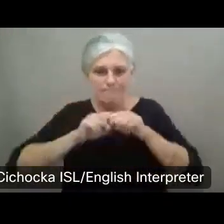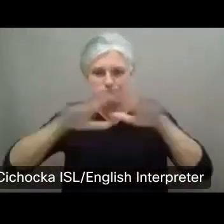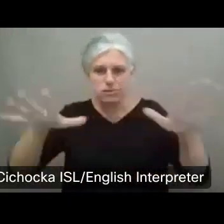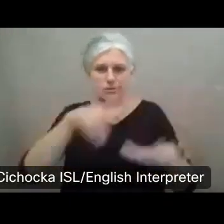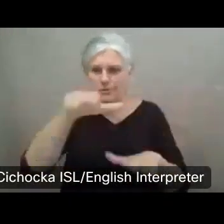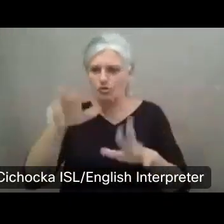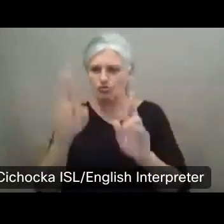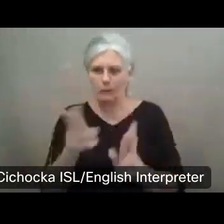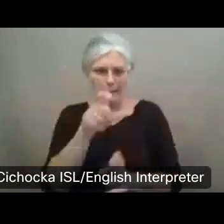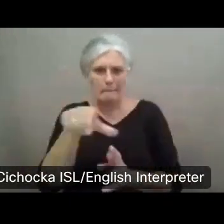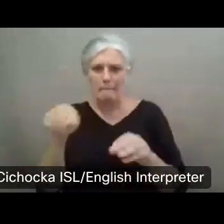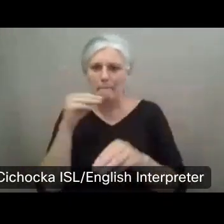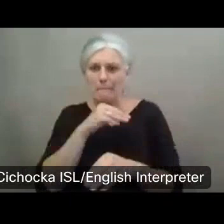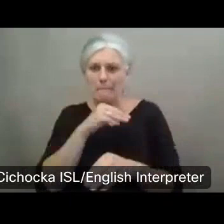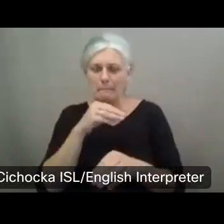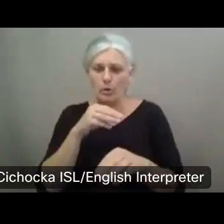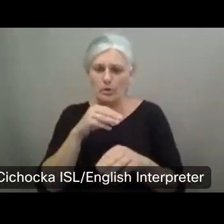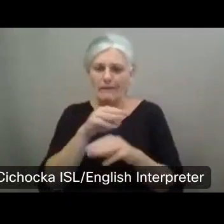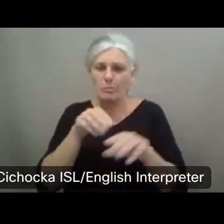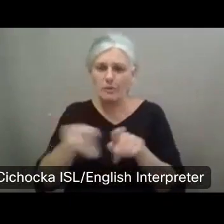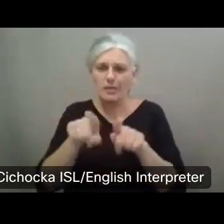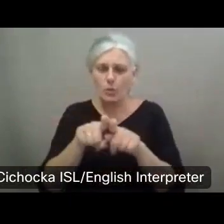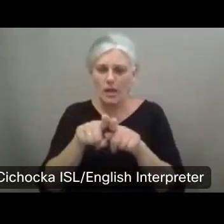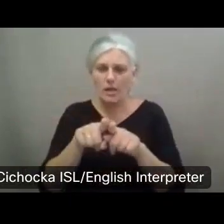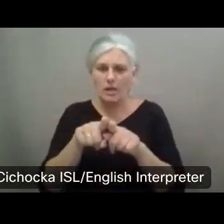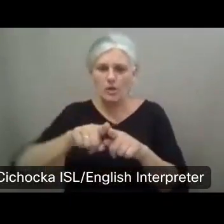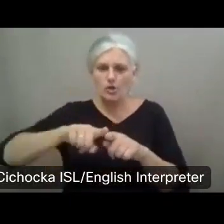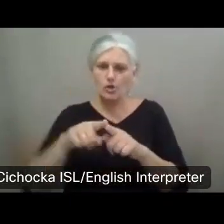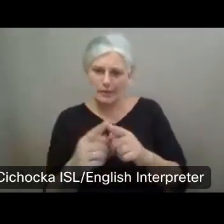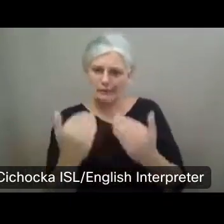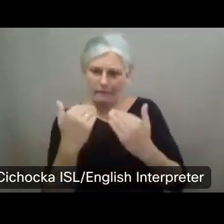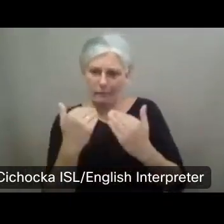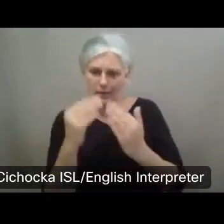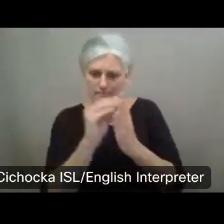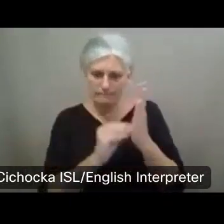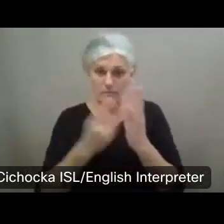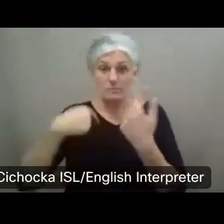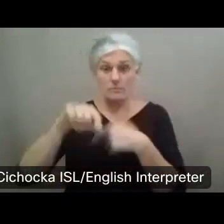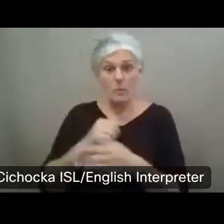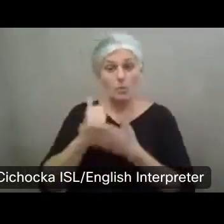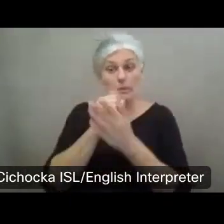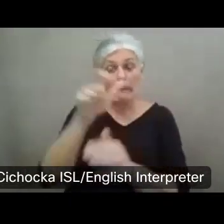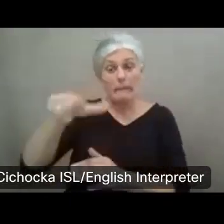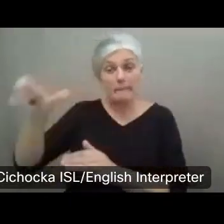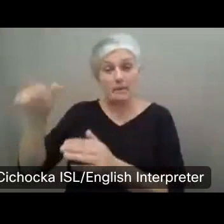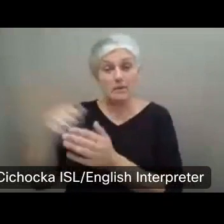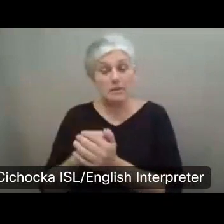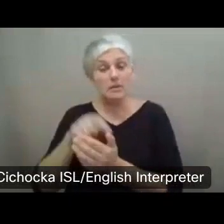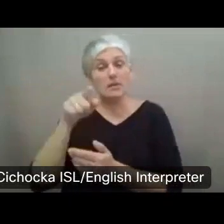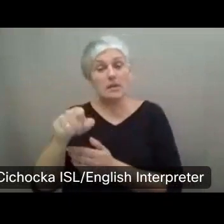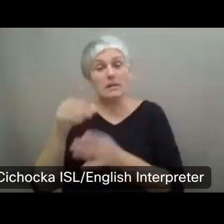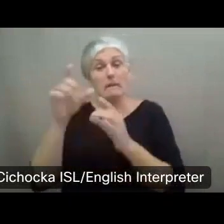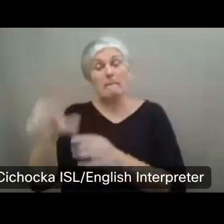important in that. And what we've found a lot in our work when we support people in the aftermath of patient safety